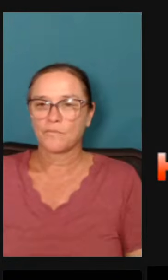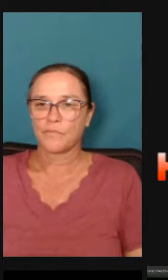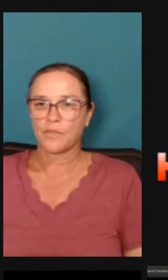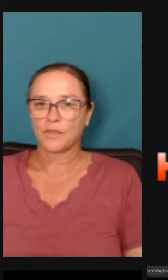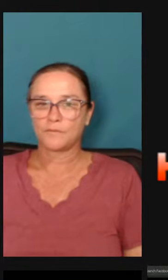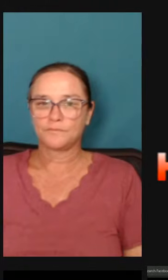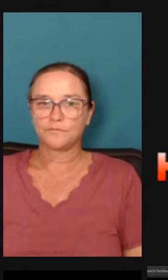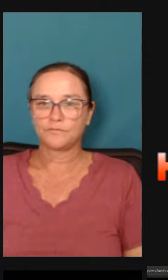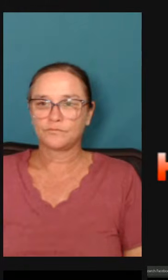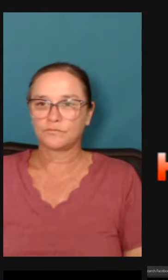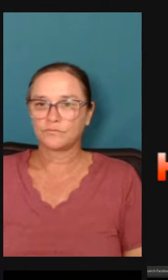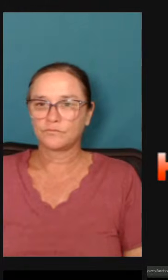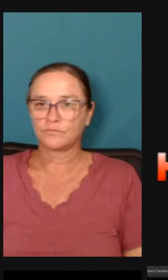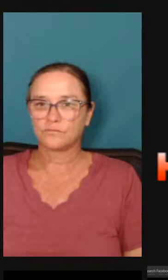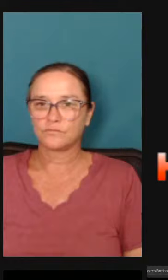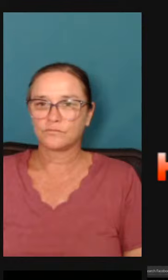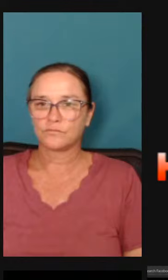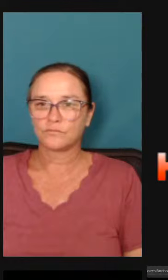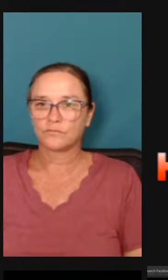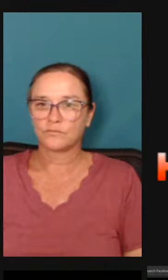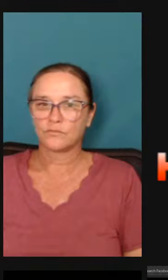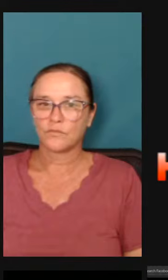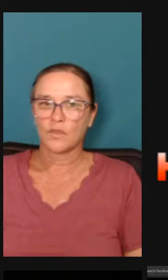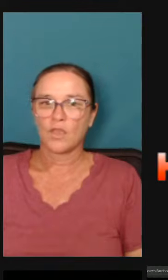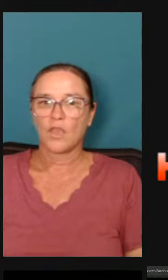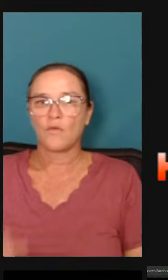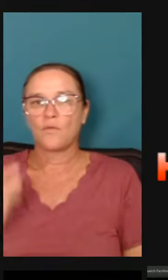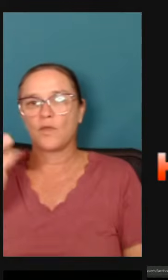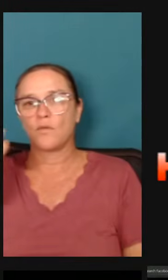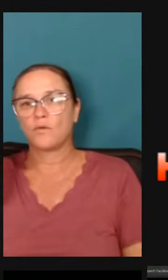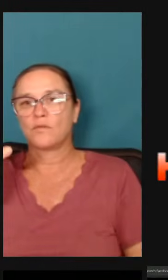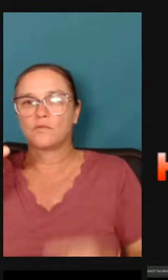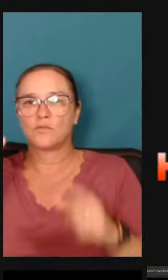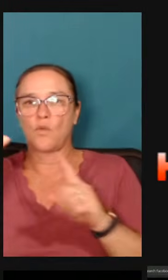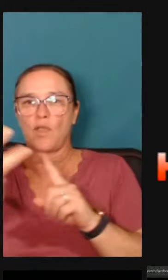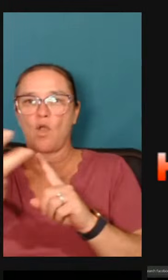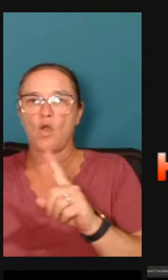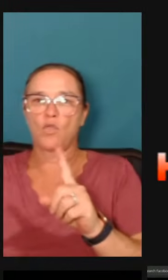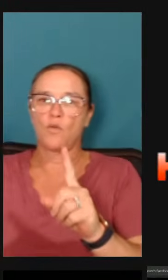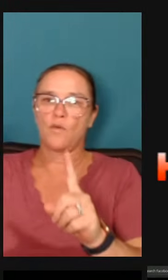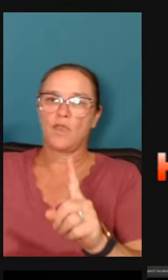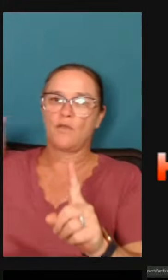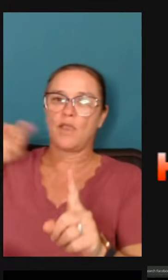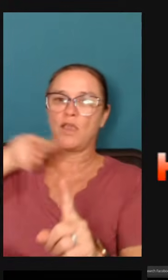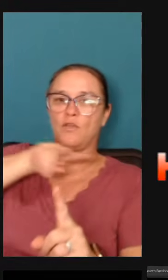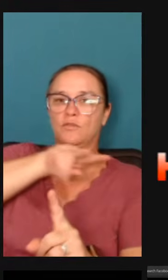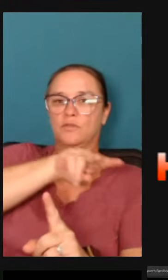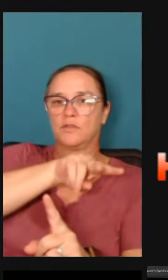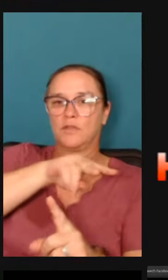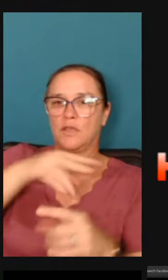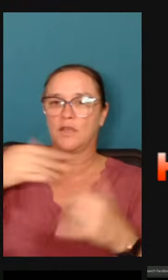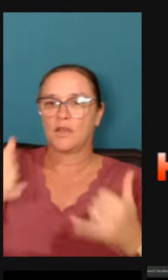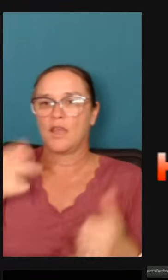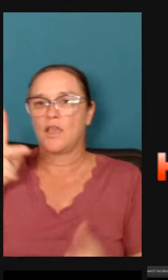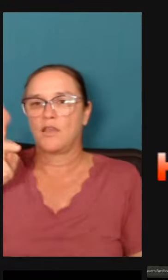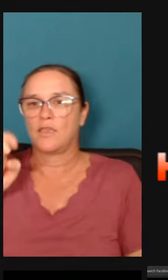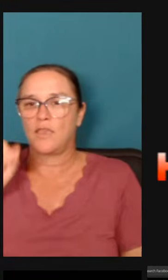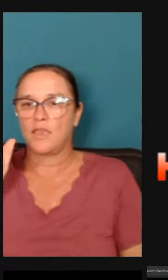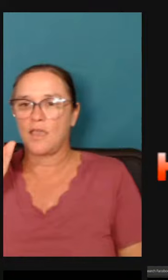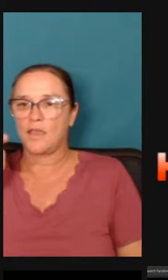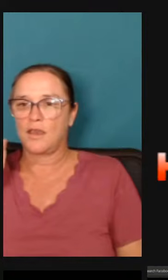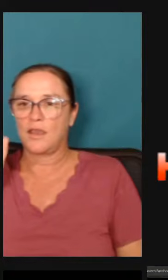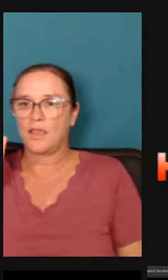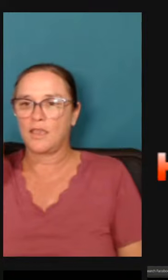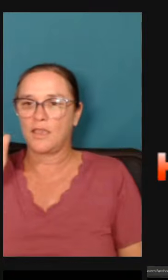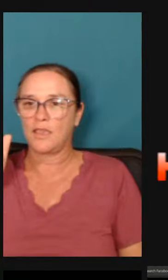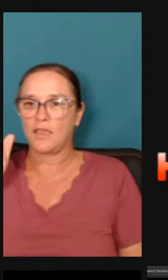So we rotated. We started at Ue Kahuna. We went to Volcano House. Now we have John Carson down on Kenneco's side. And it